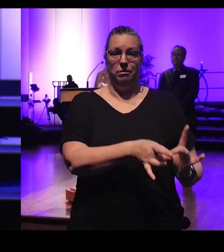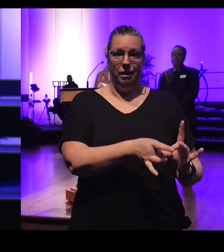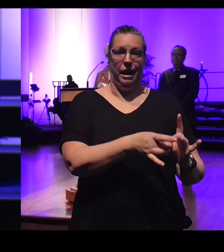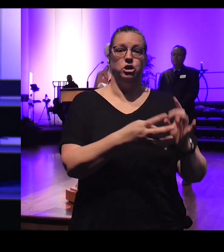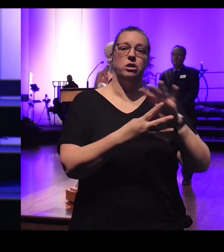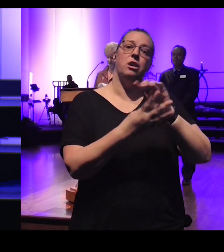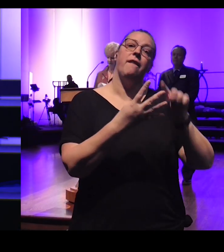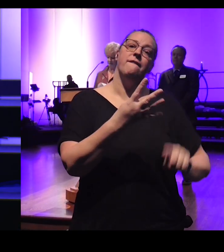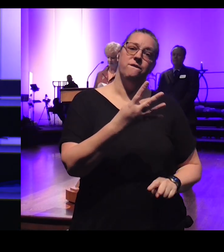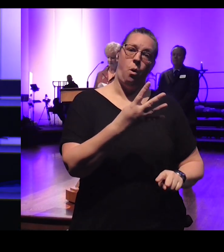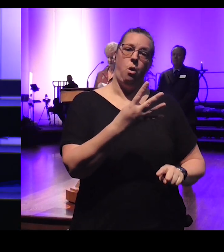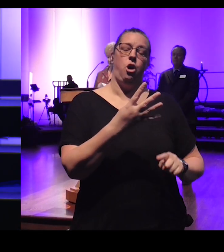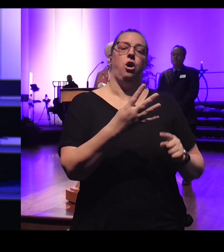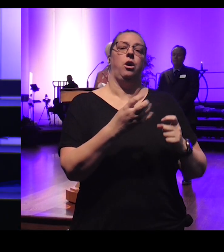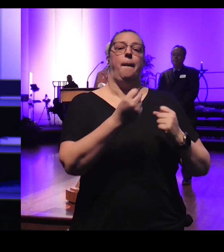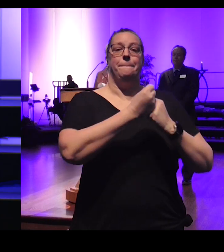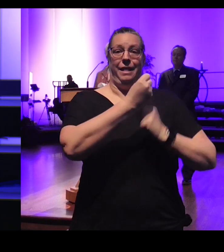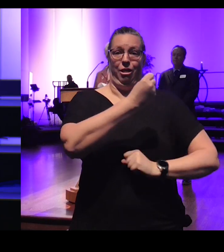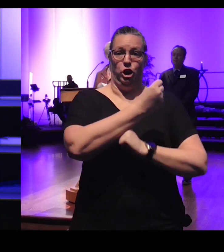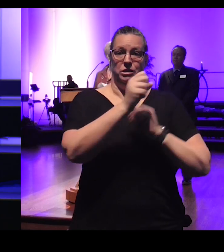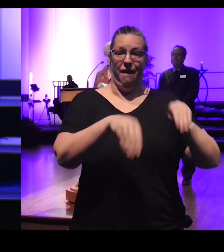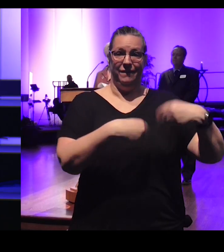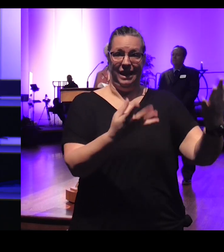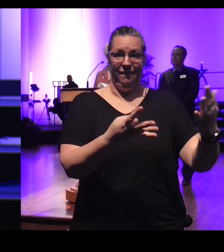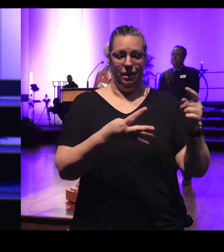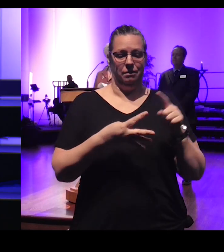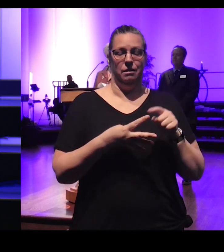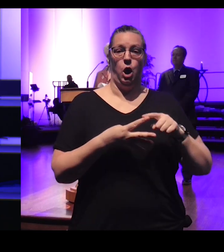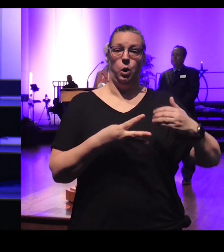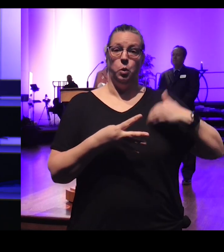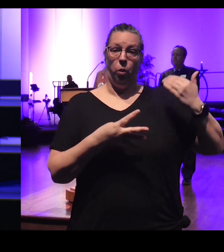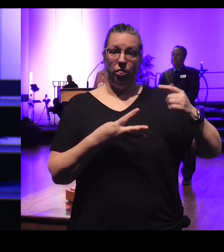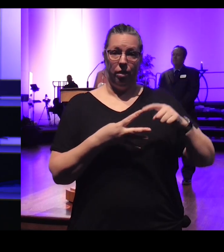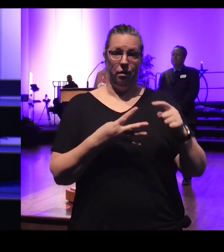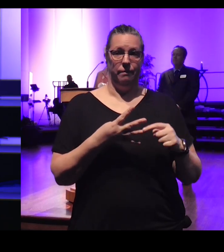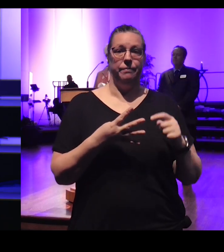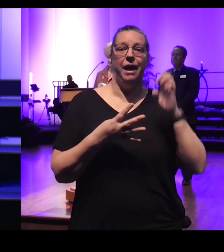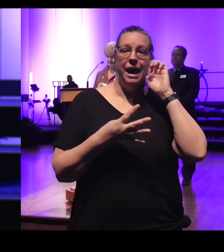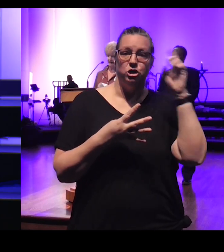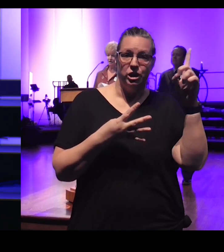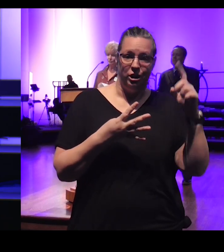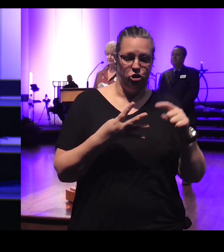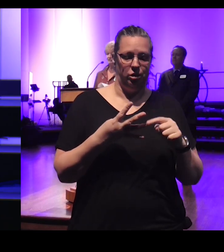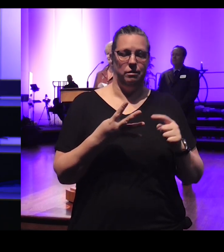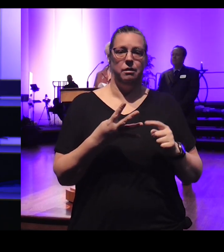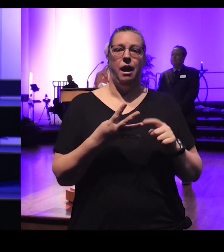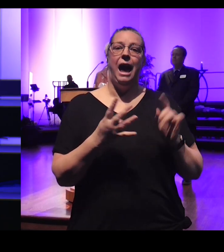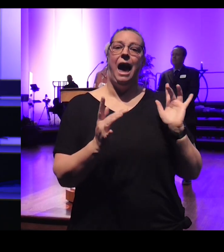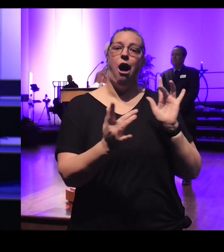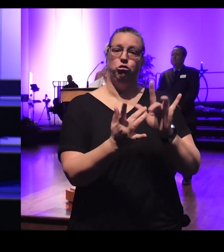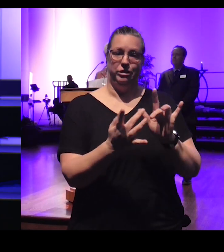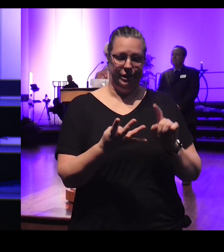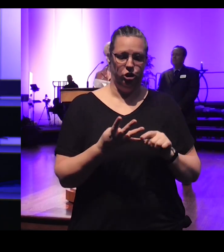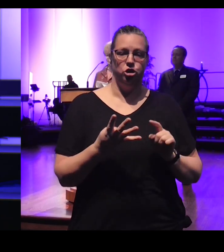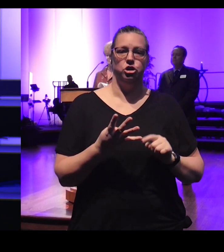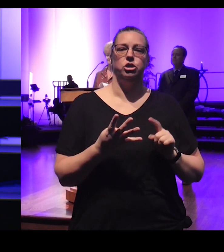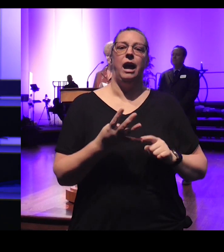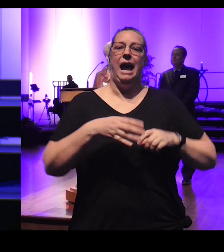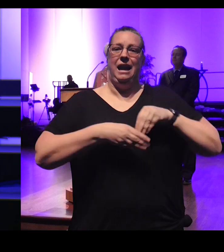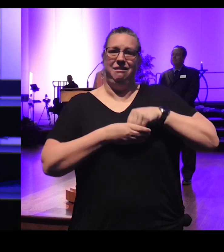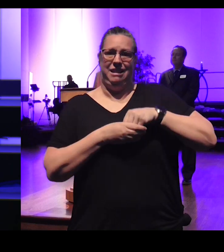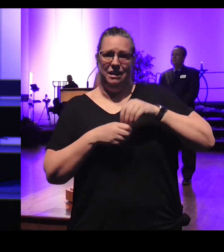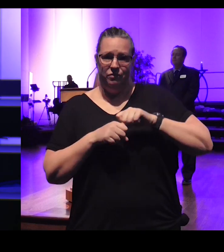4 pillars of giving. These are youth, education, outreach, and